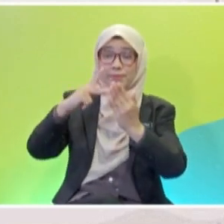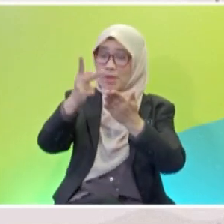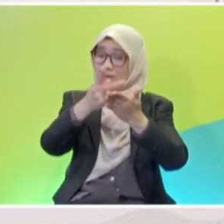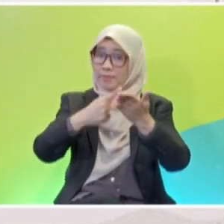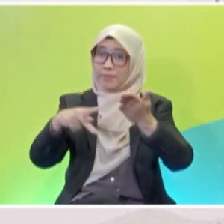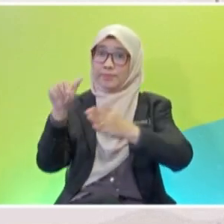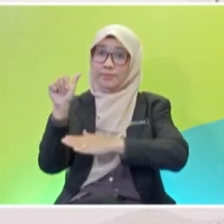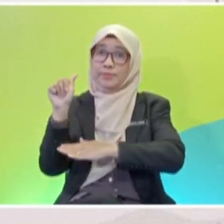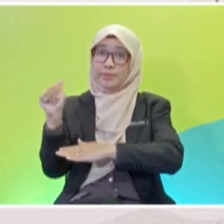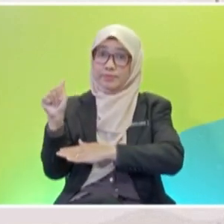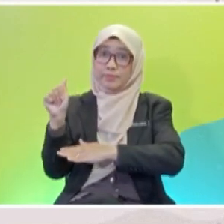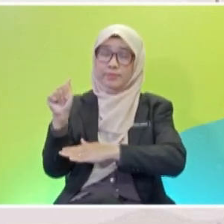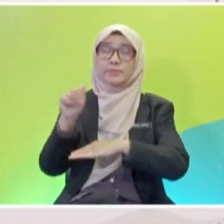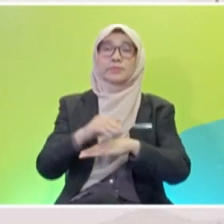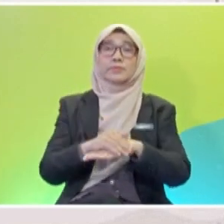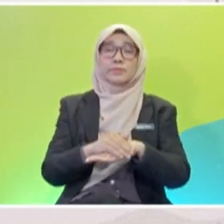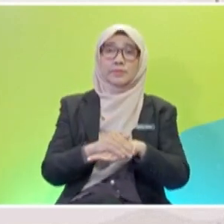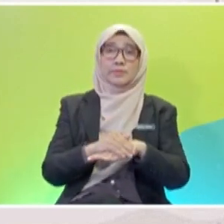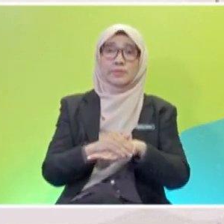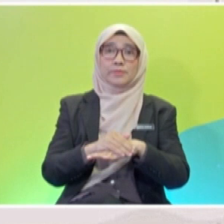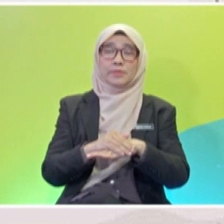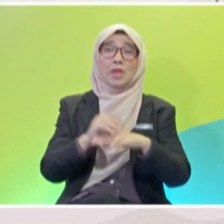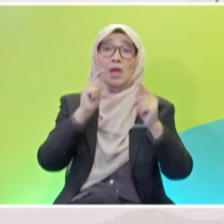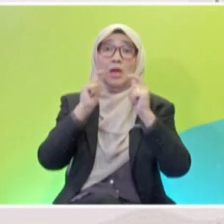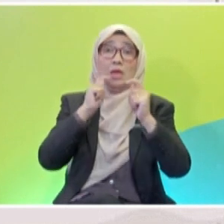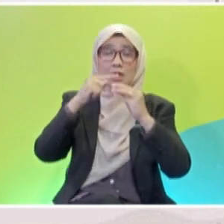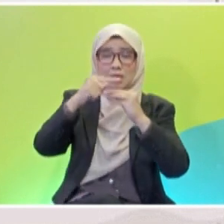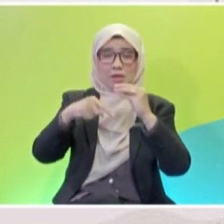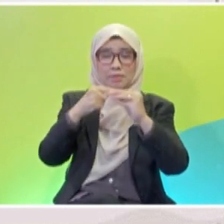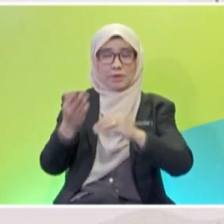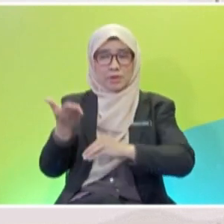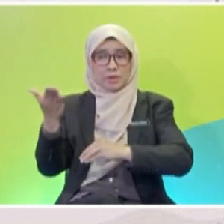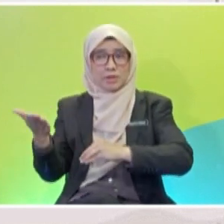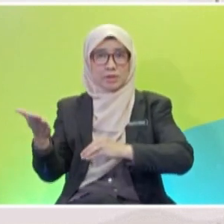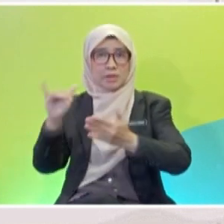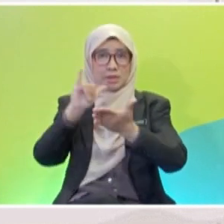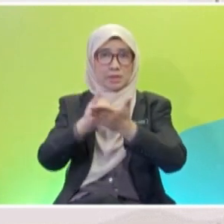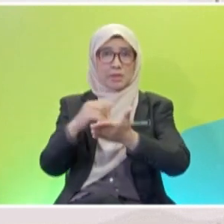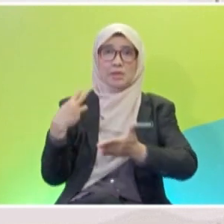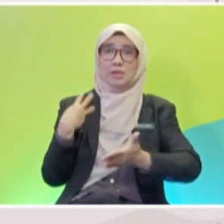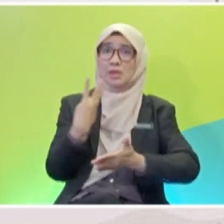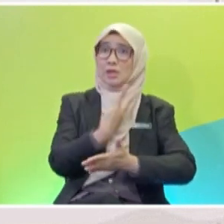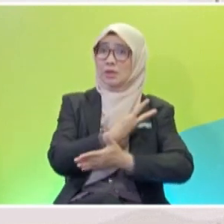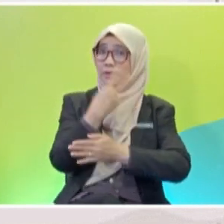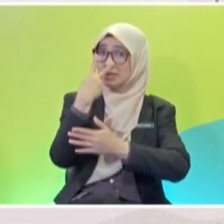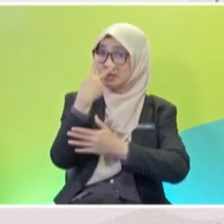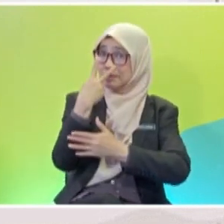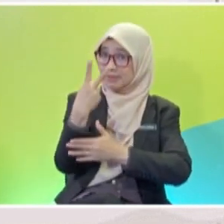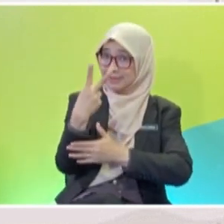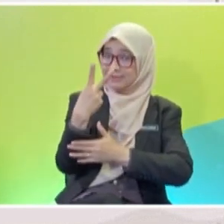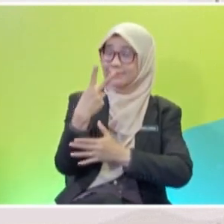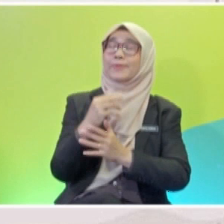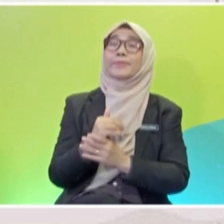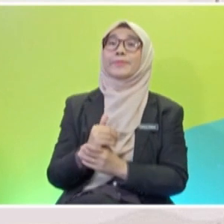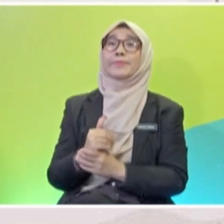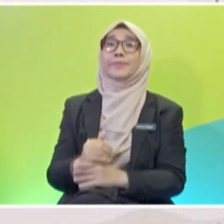talk very, very quickly about things that we see, okay, whether it influences or not, especially when it's related to celebrities. Right. Of